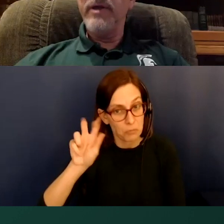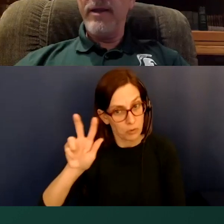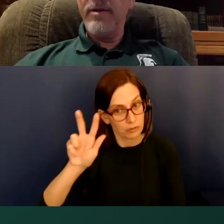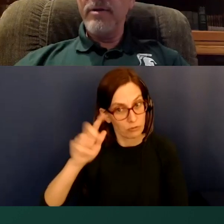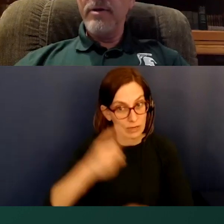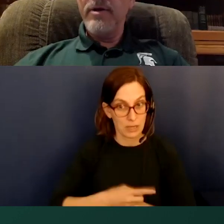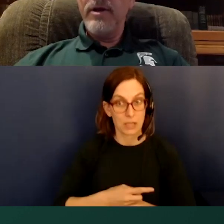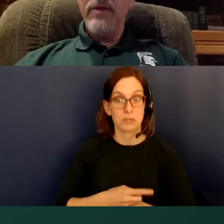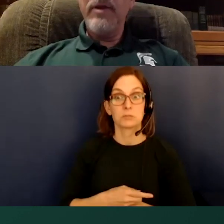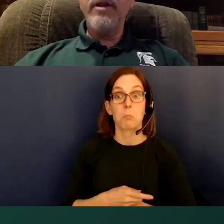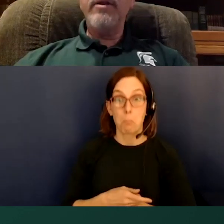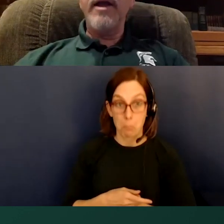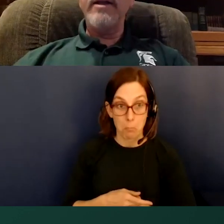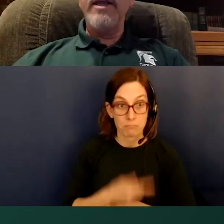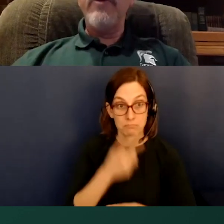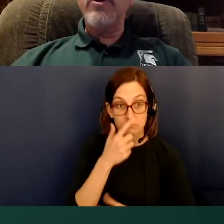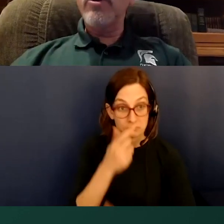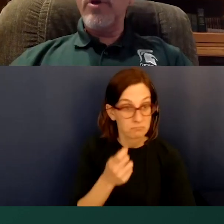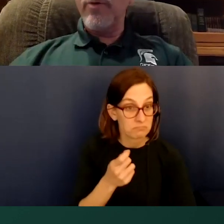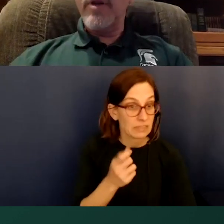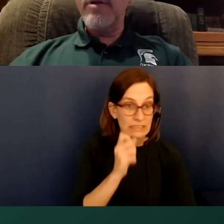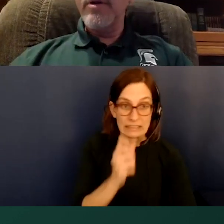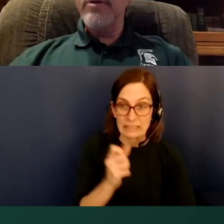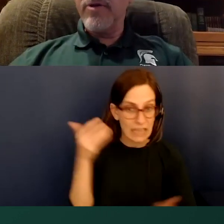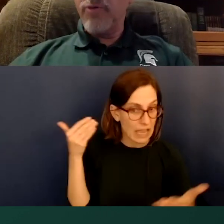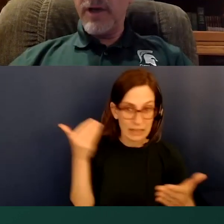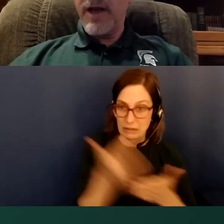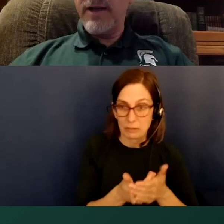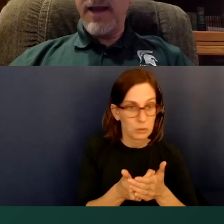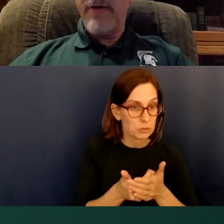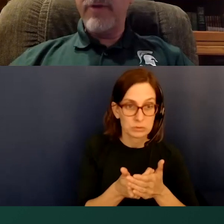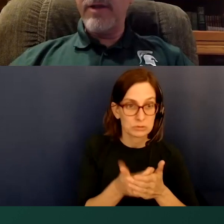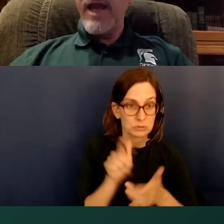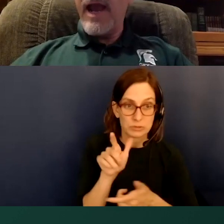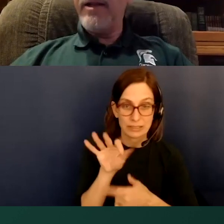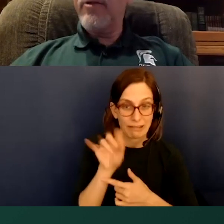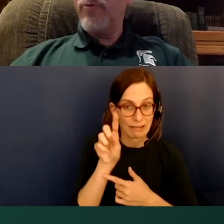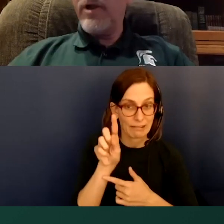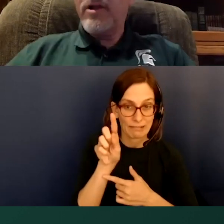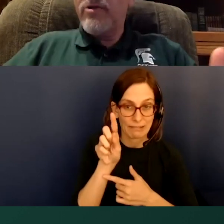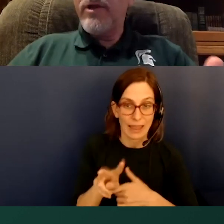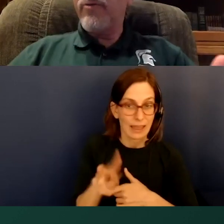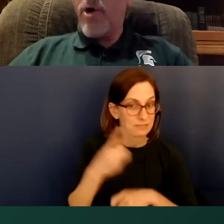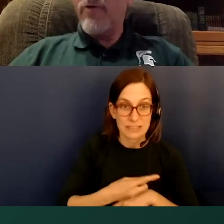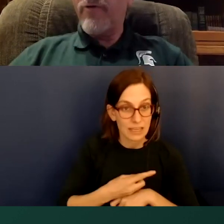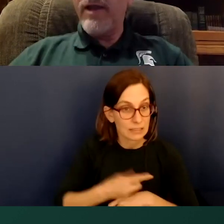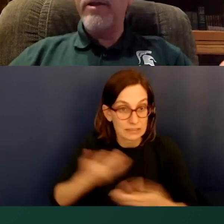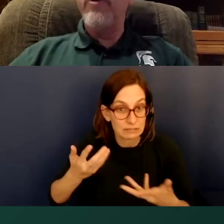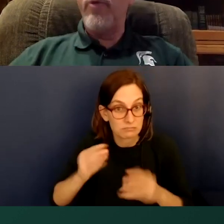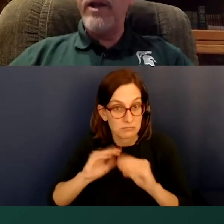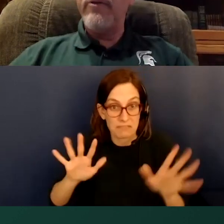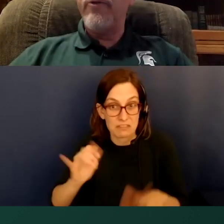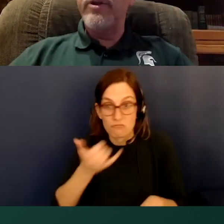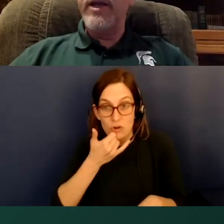27.3 days. This is not even close to the 29 and a half days. And it's clearly the wrong phase.